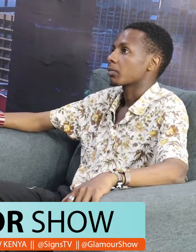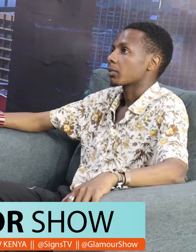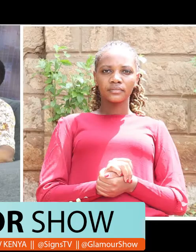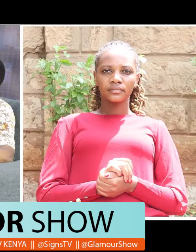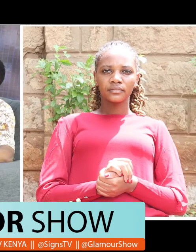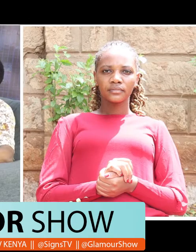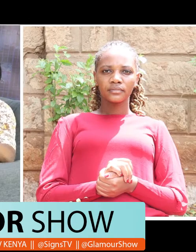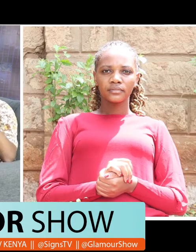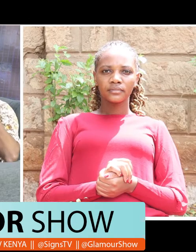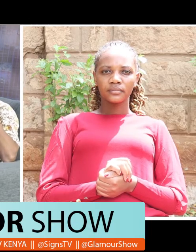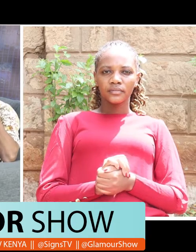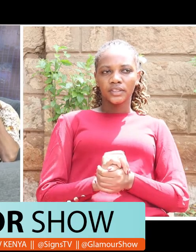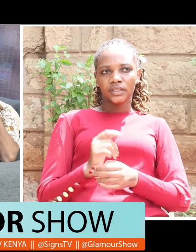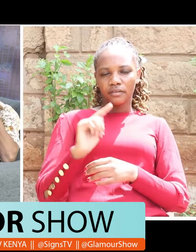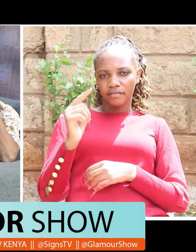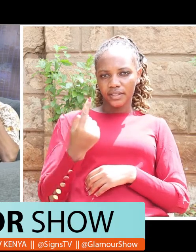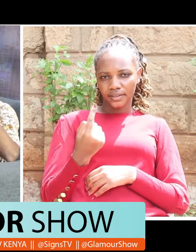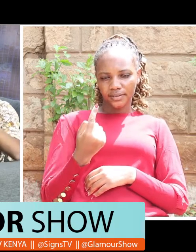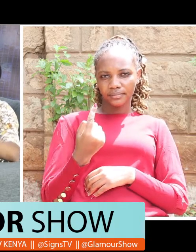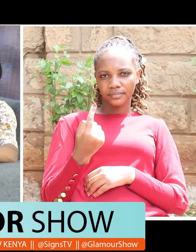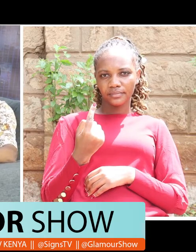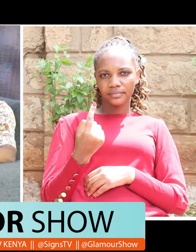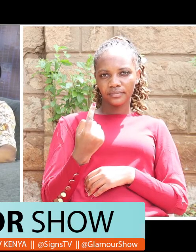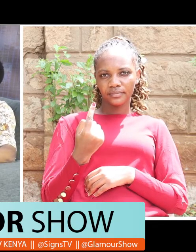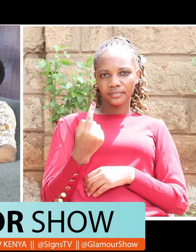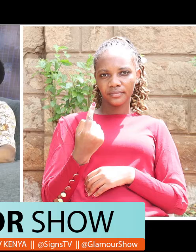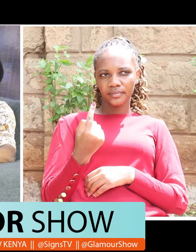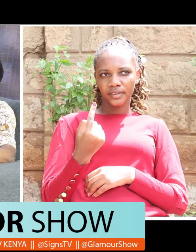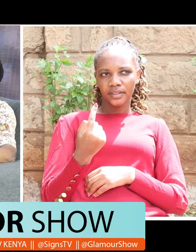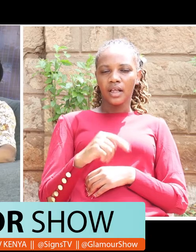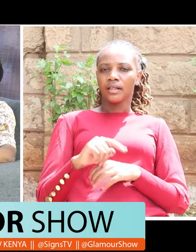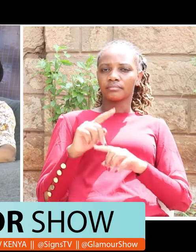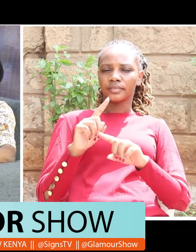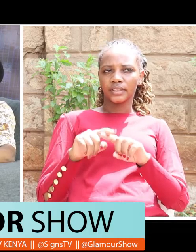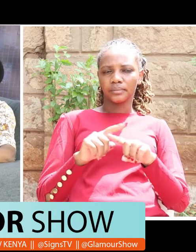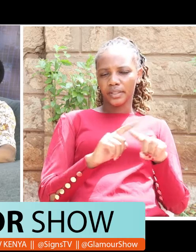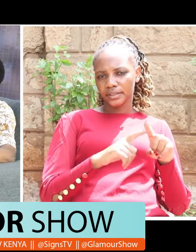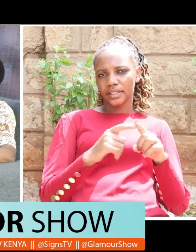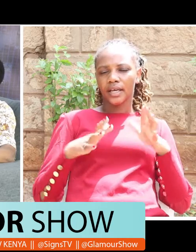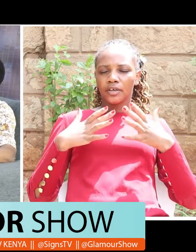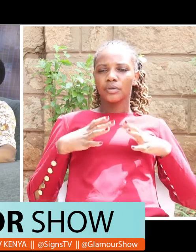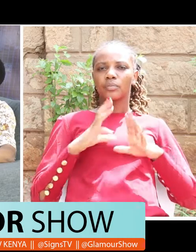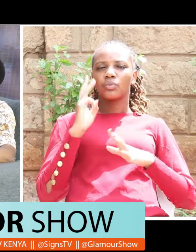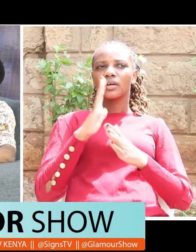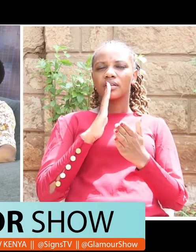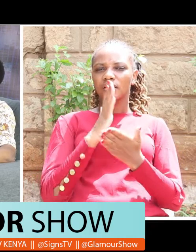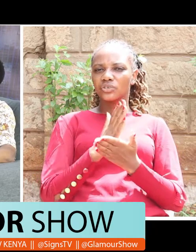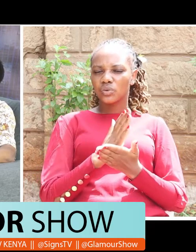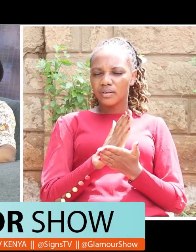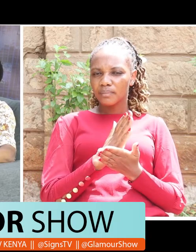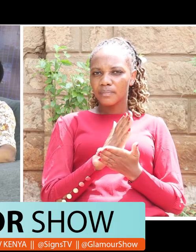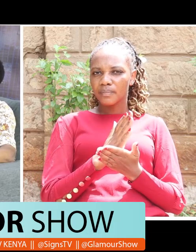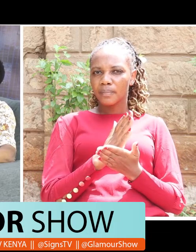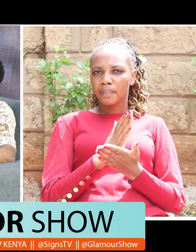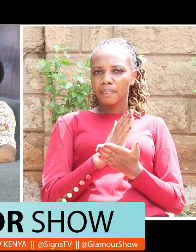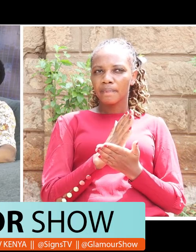handy? At first, it gives you credibility. People will be sure that